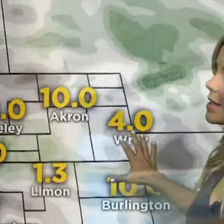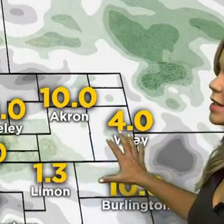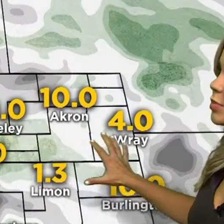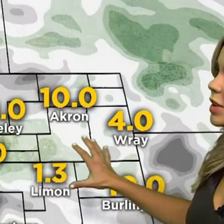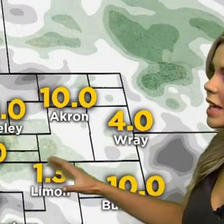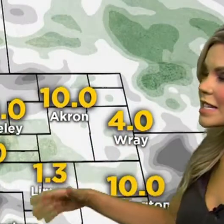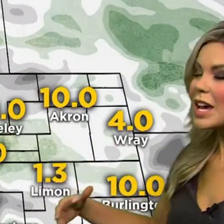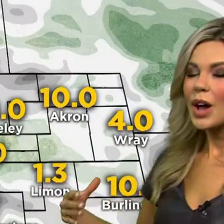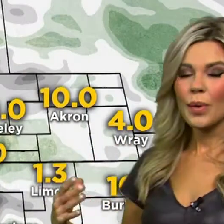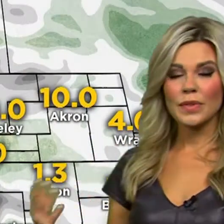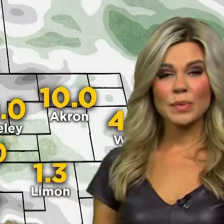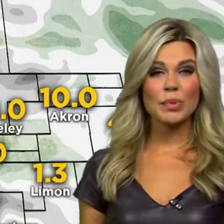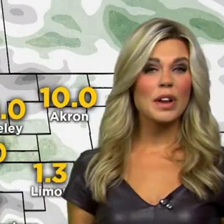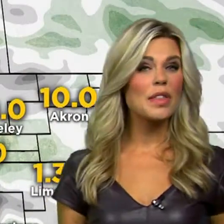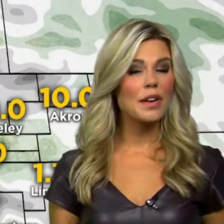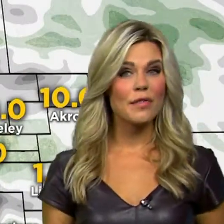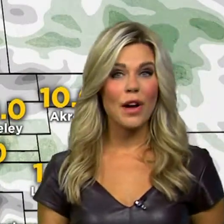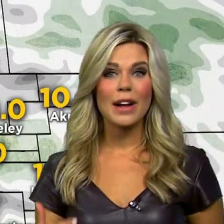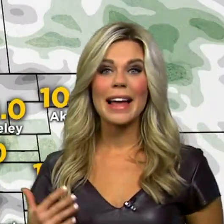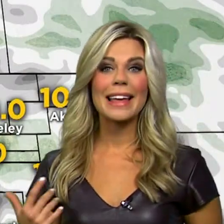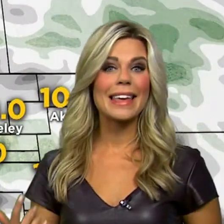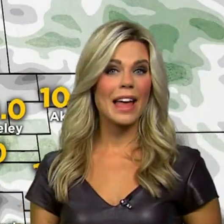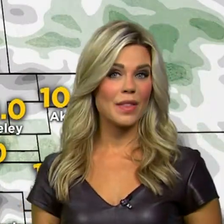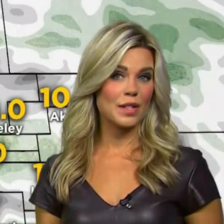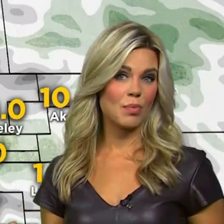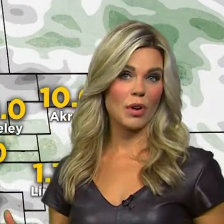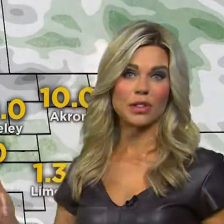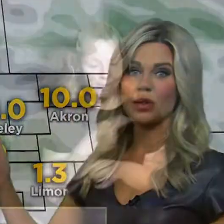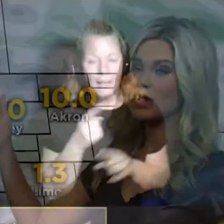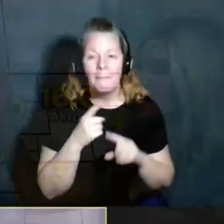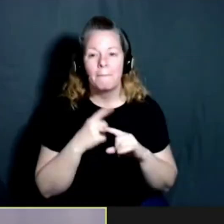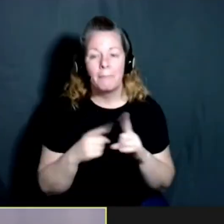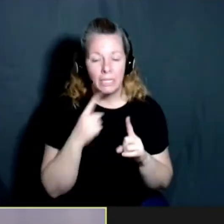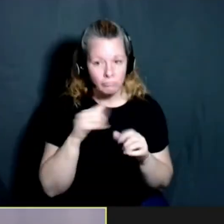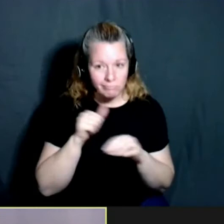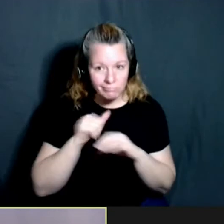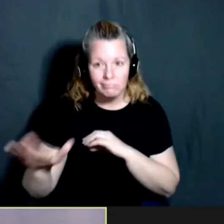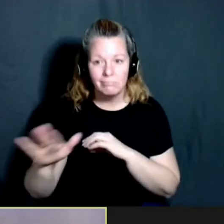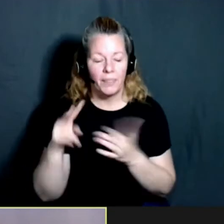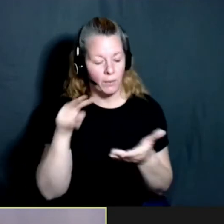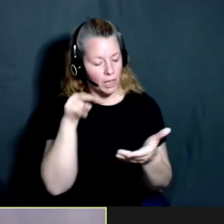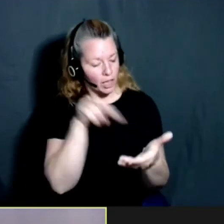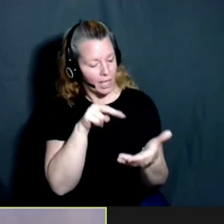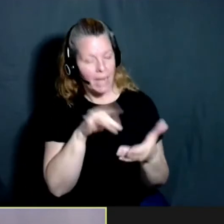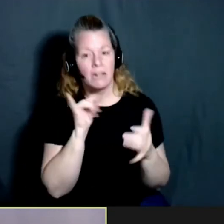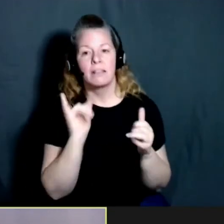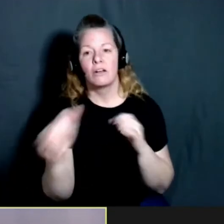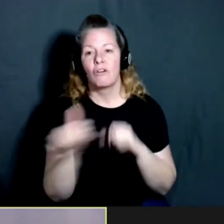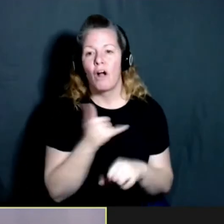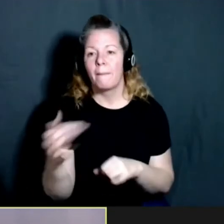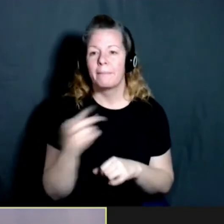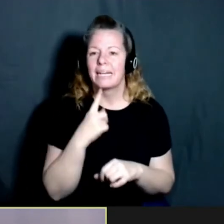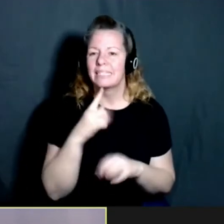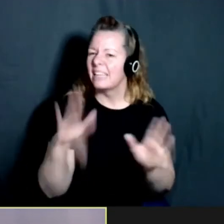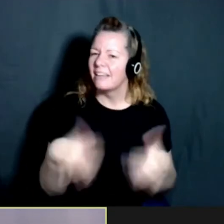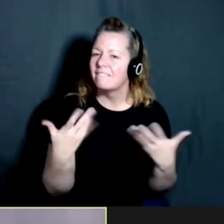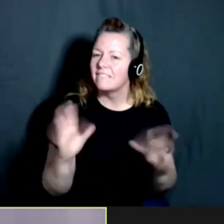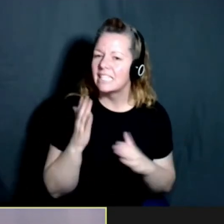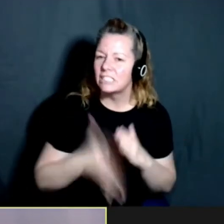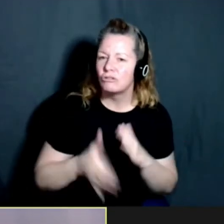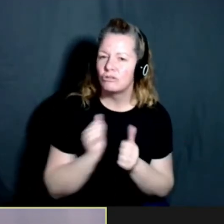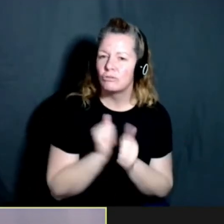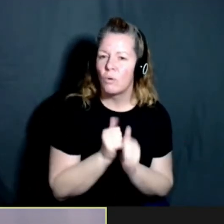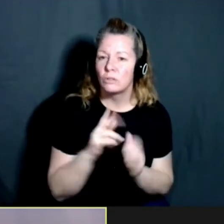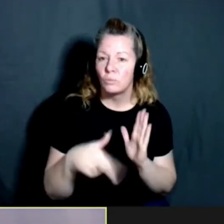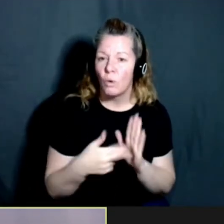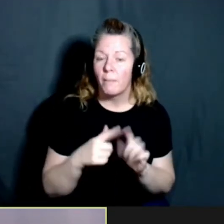college, but a weather job at Grand Junction changed her life. They called me back and said, we already filled the sports role, but we have a morning